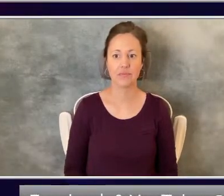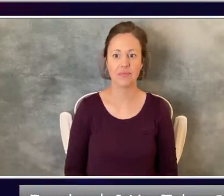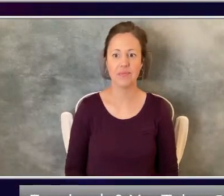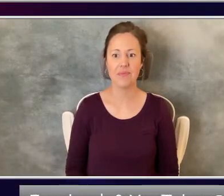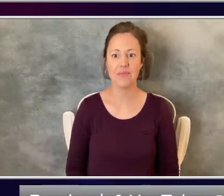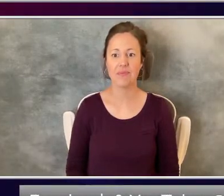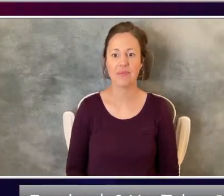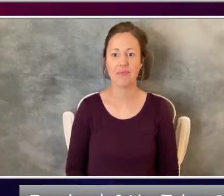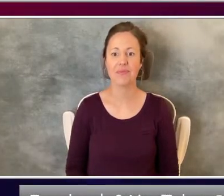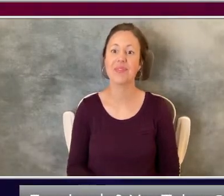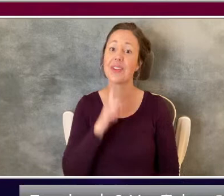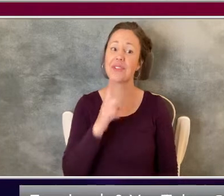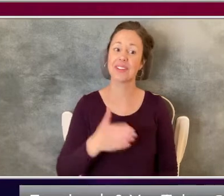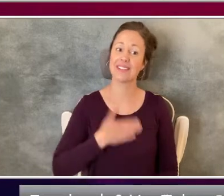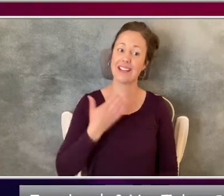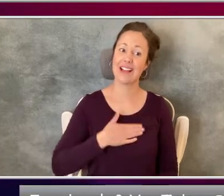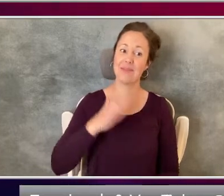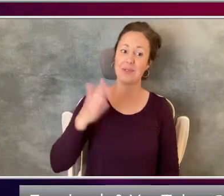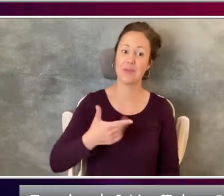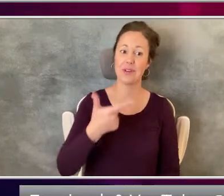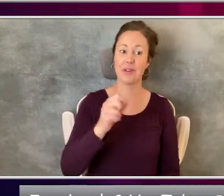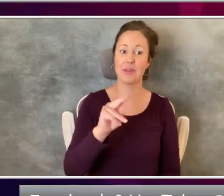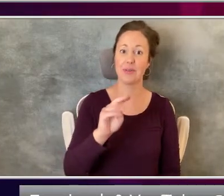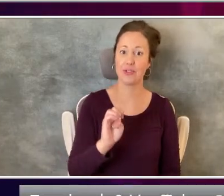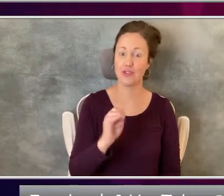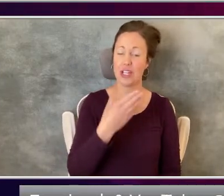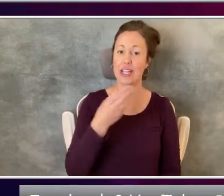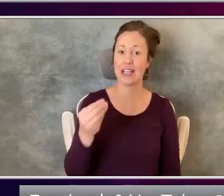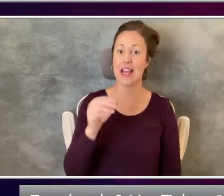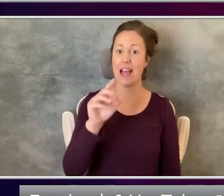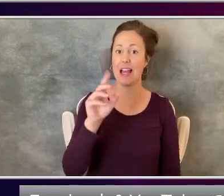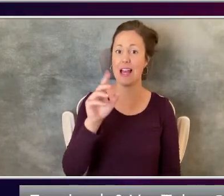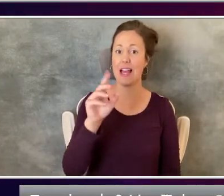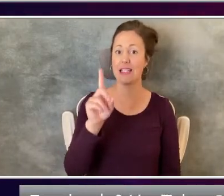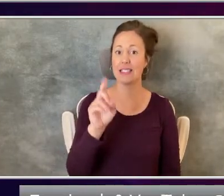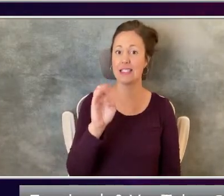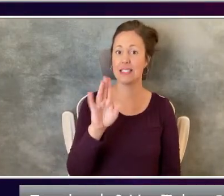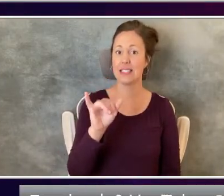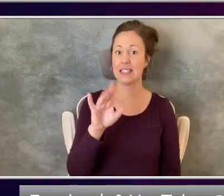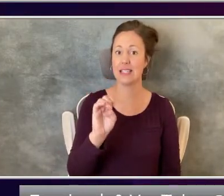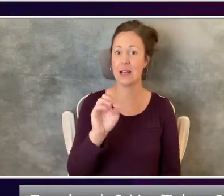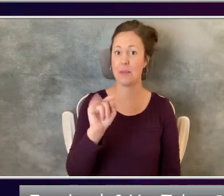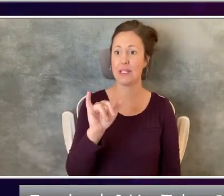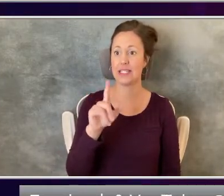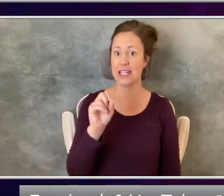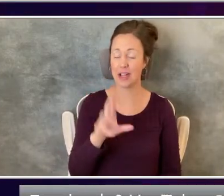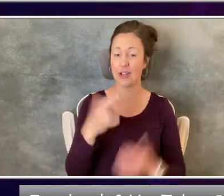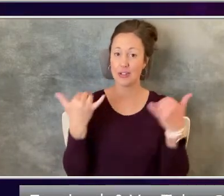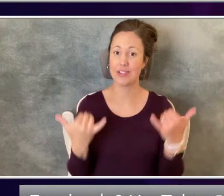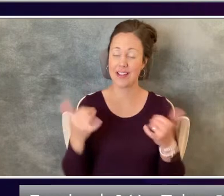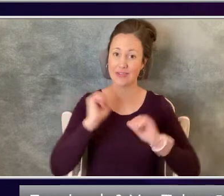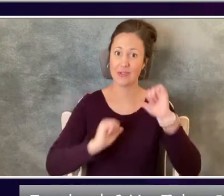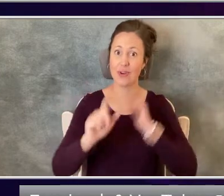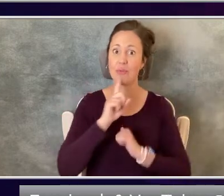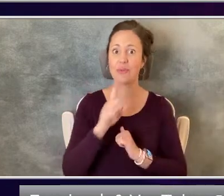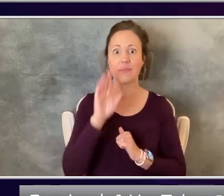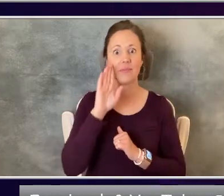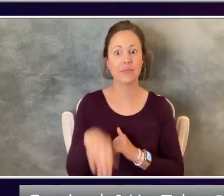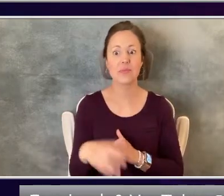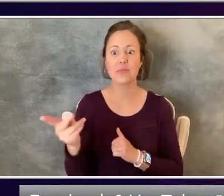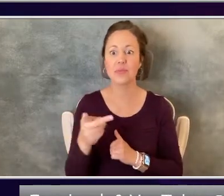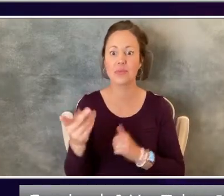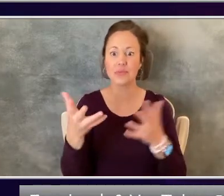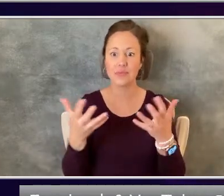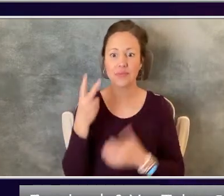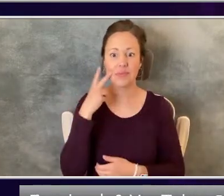We are so happy to welcome Gene Taylor and his wife Debbie to today's program. Gene and Debbie, we know you wanted nothing more than to see your doctors in